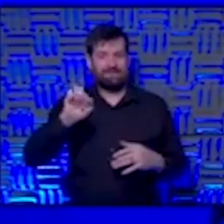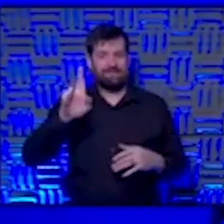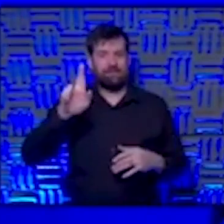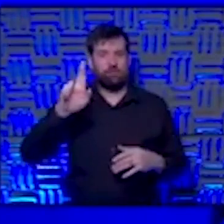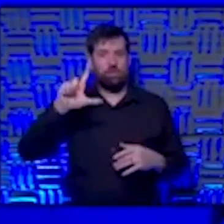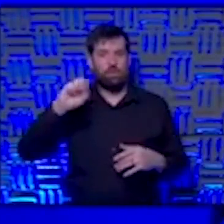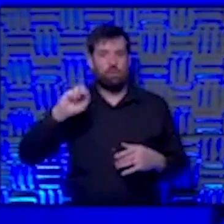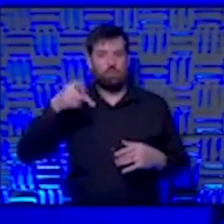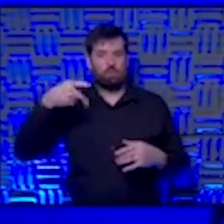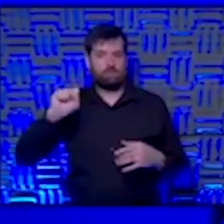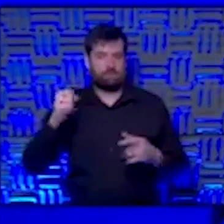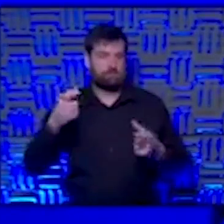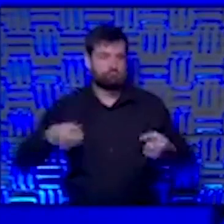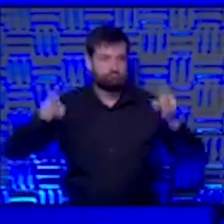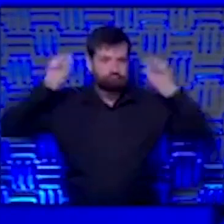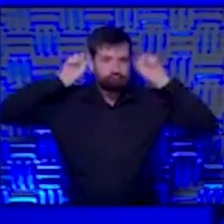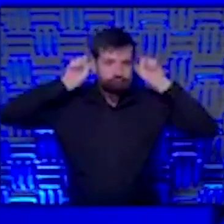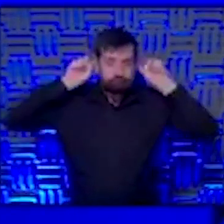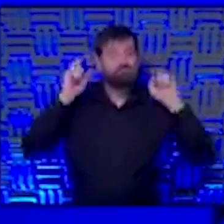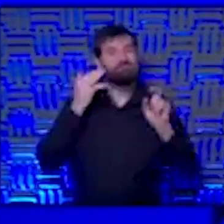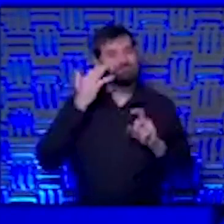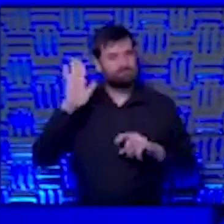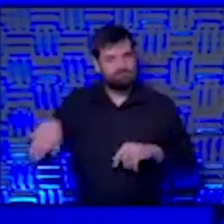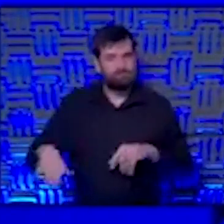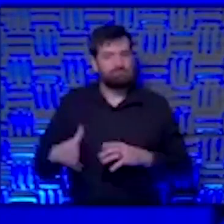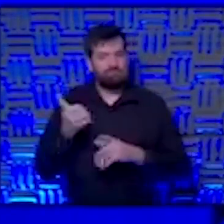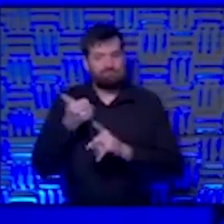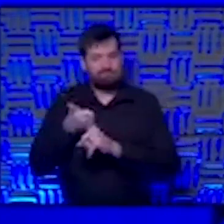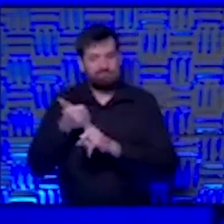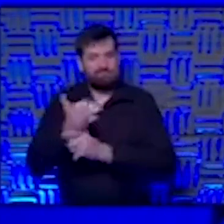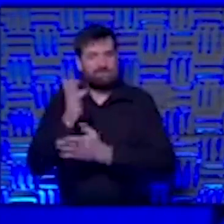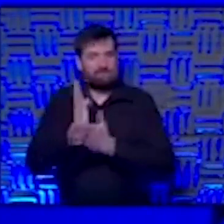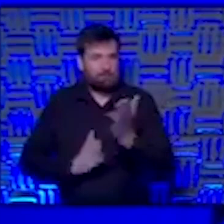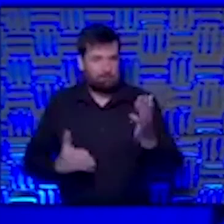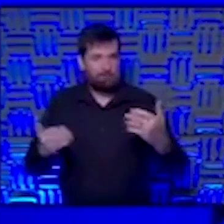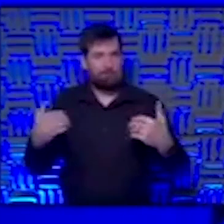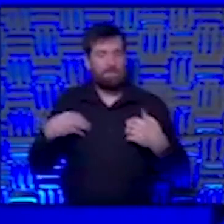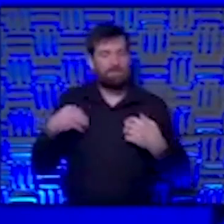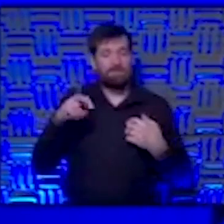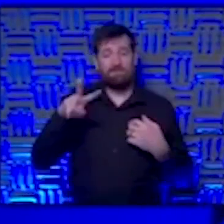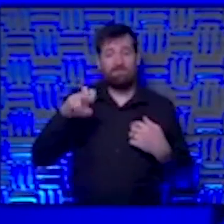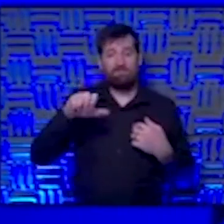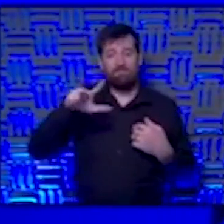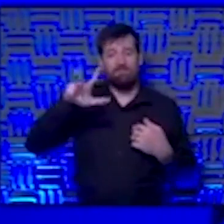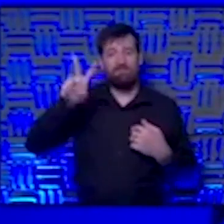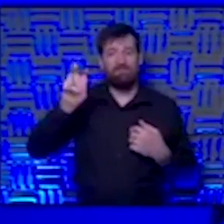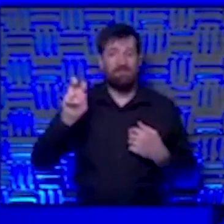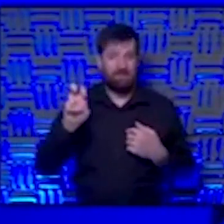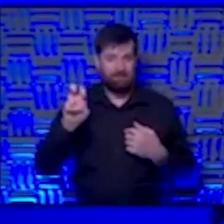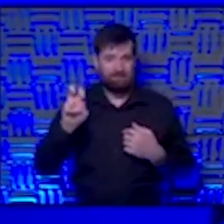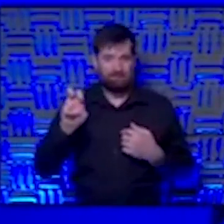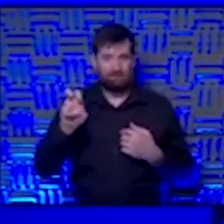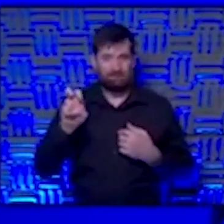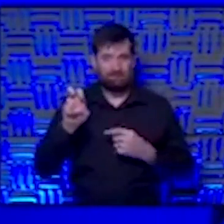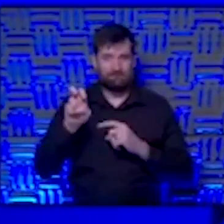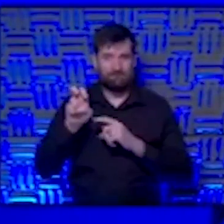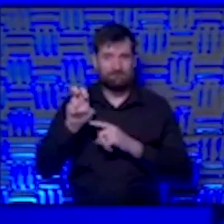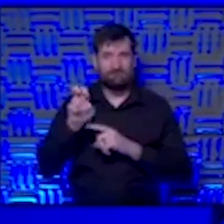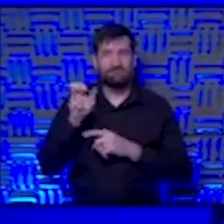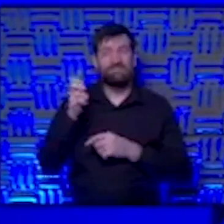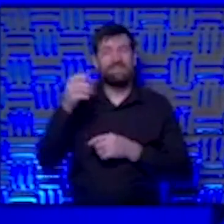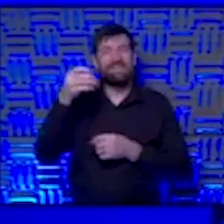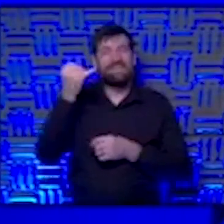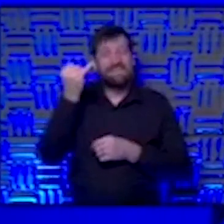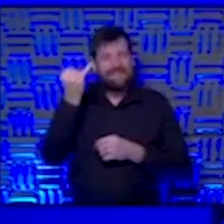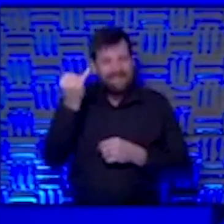is the biggest part. We know that there are face masks out there with valves. I think those valves are okay if there is some material